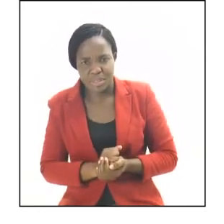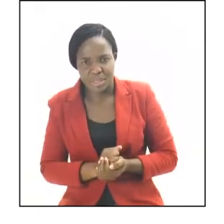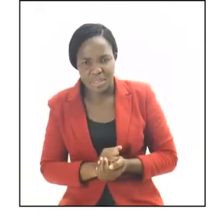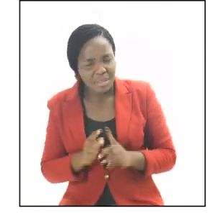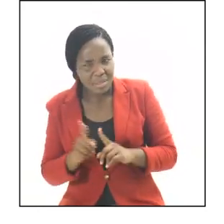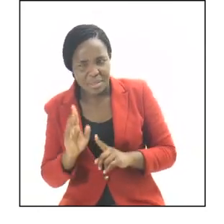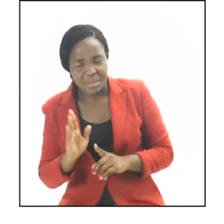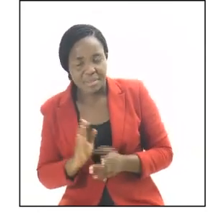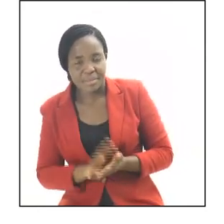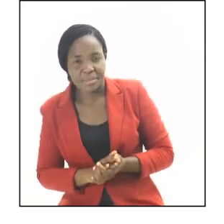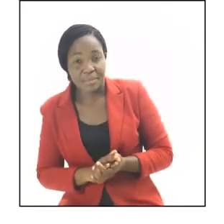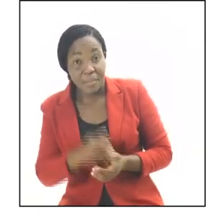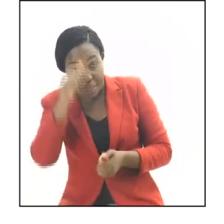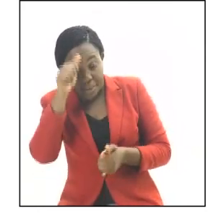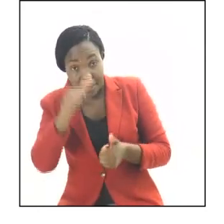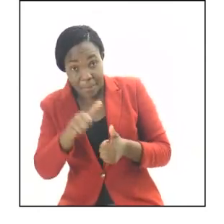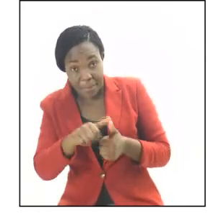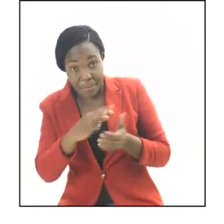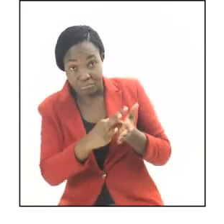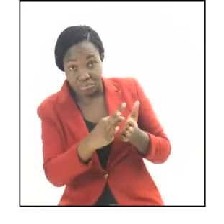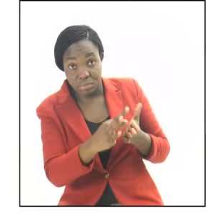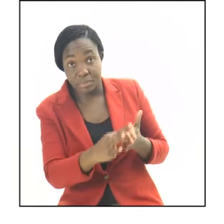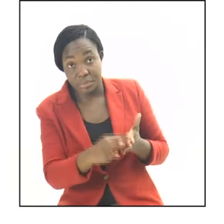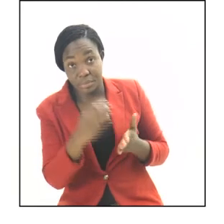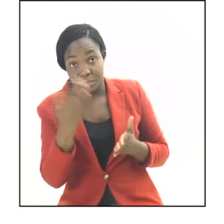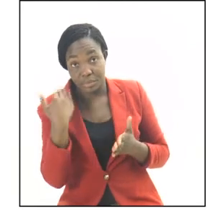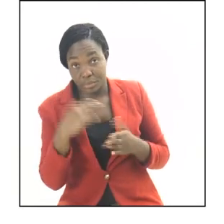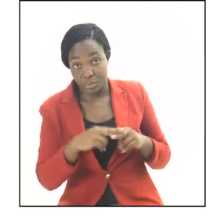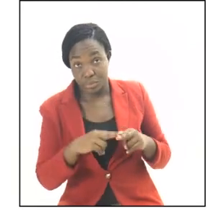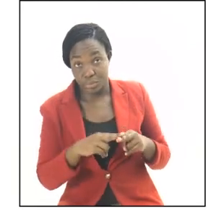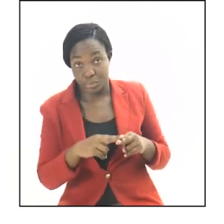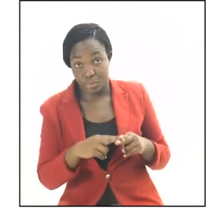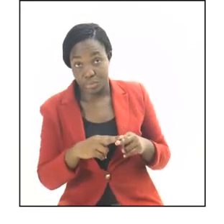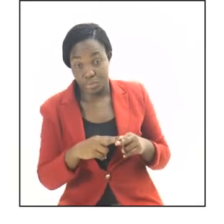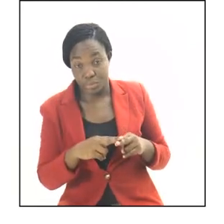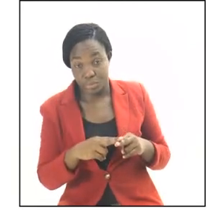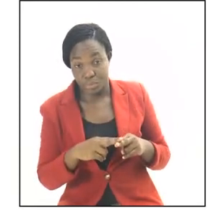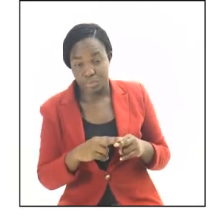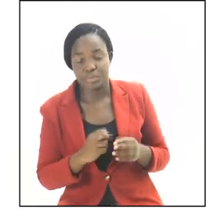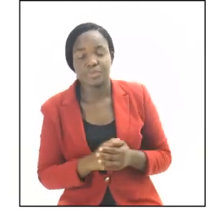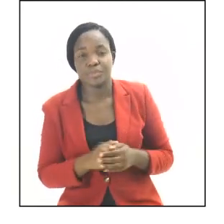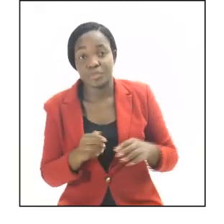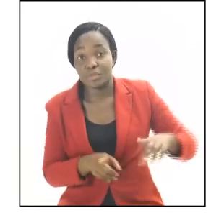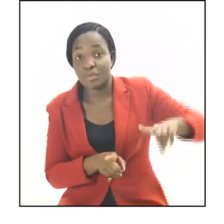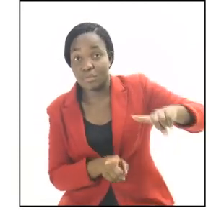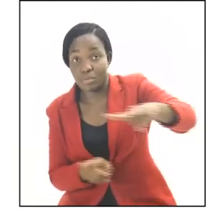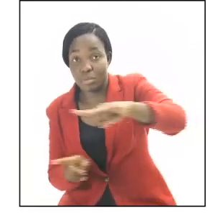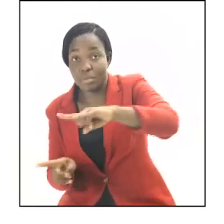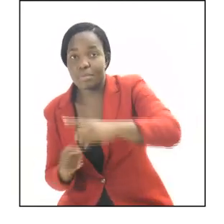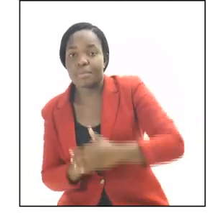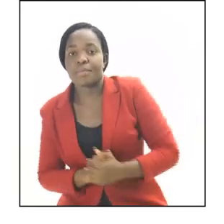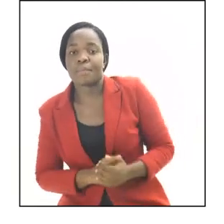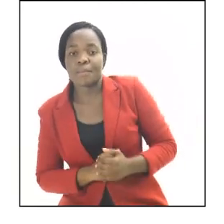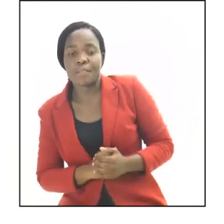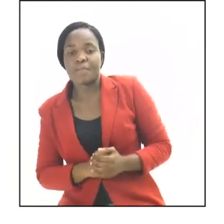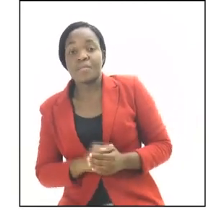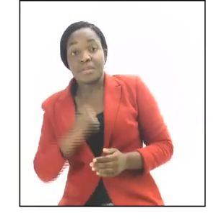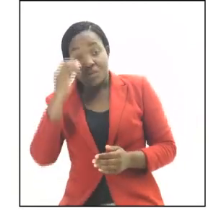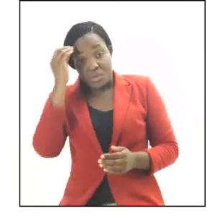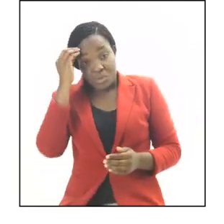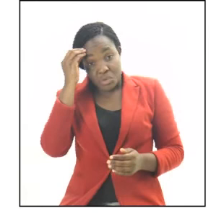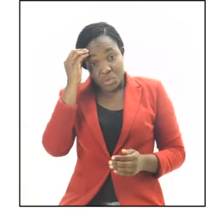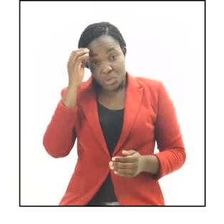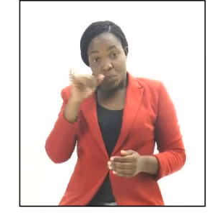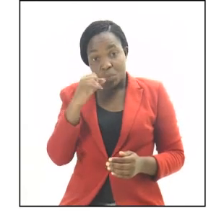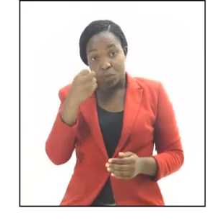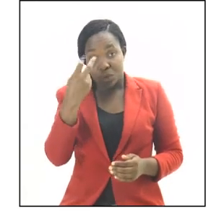difficult. Just remember the formula we used before for a parallelogram. As long as you know which two